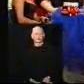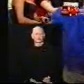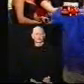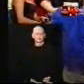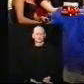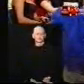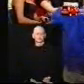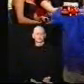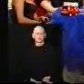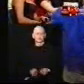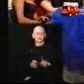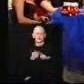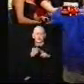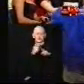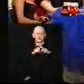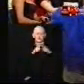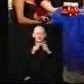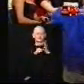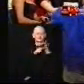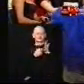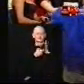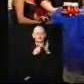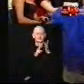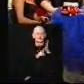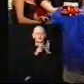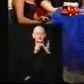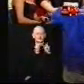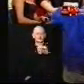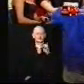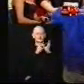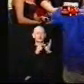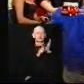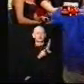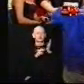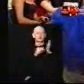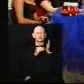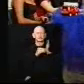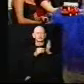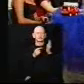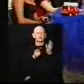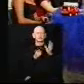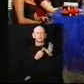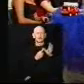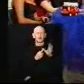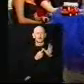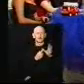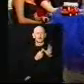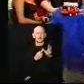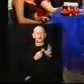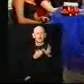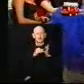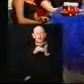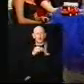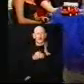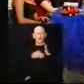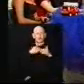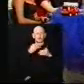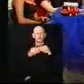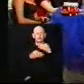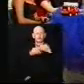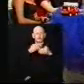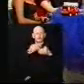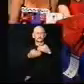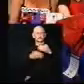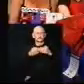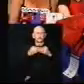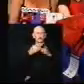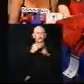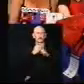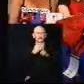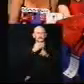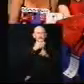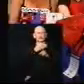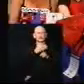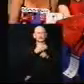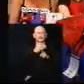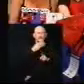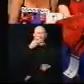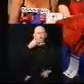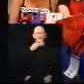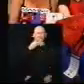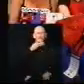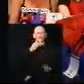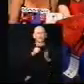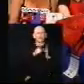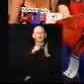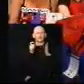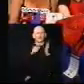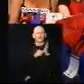Extravaganza Beyond Burlesque Is now running From the 25th of this month To the 13th of October At the Black